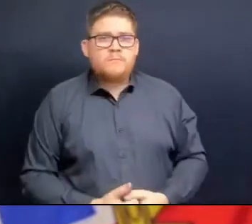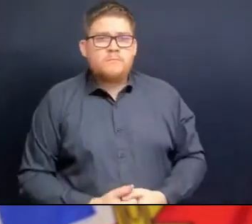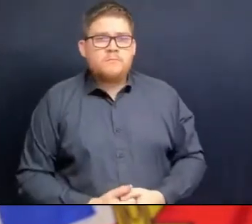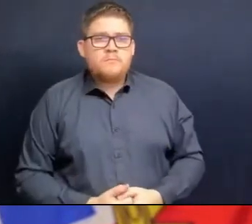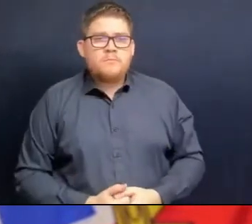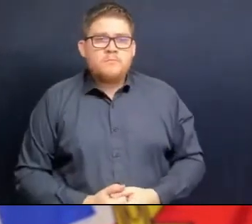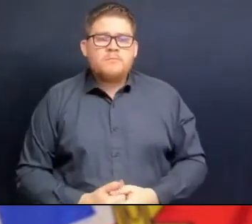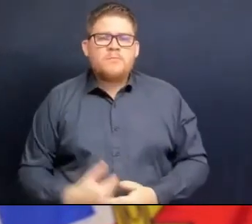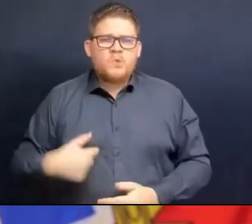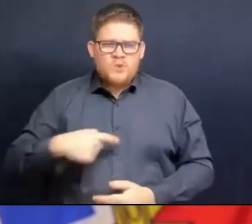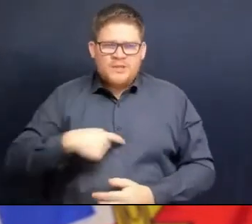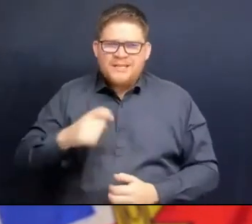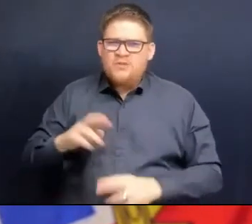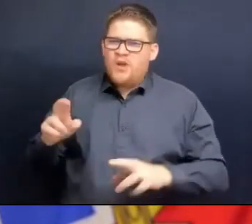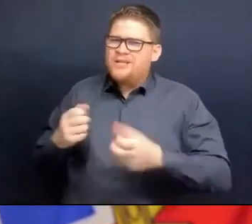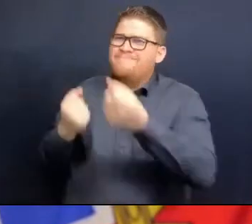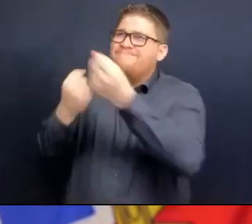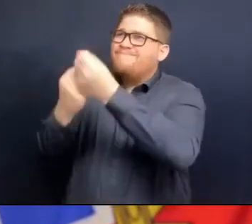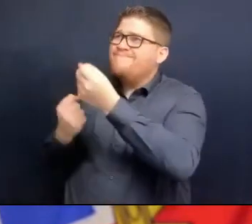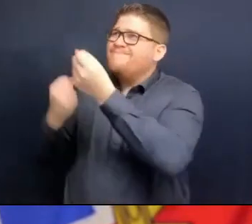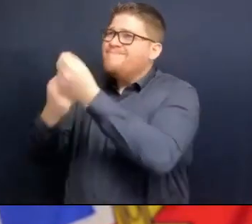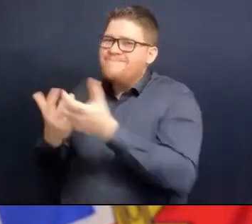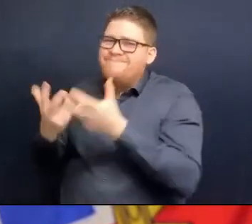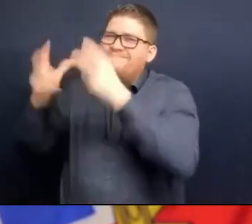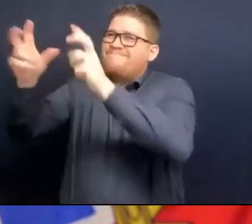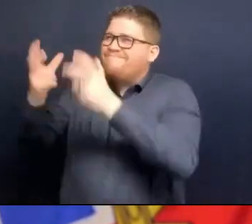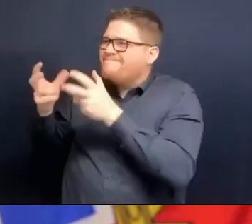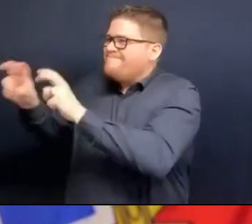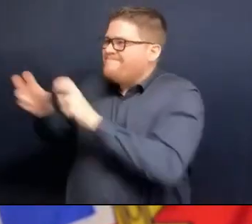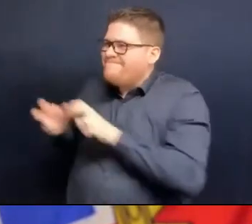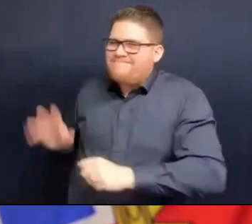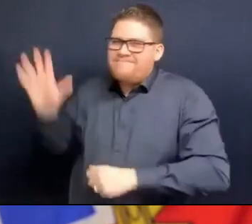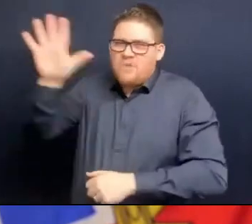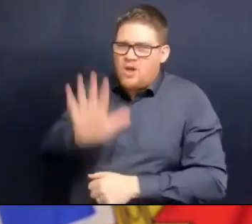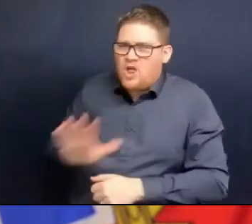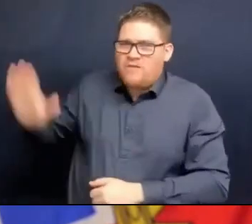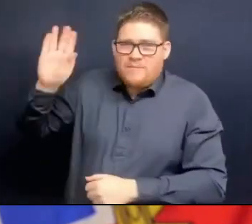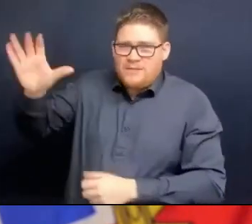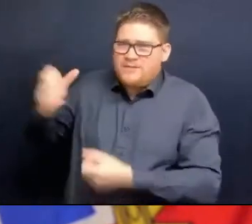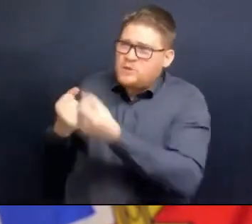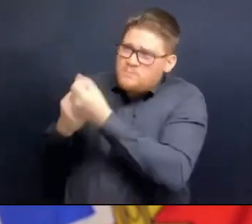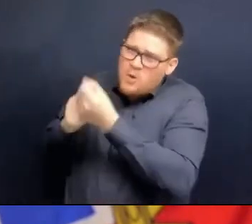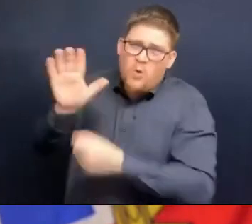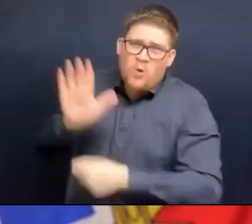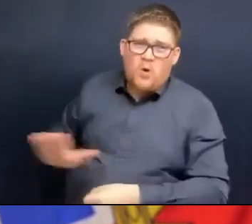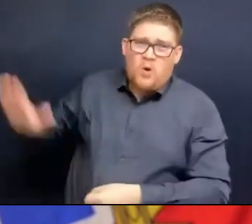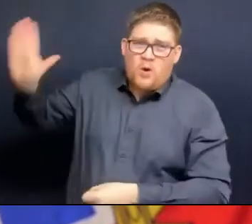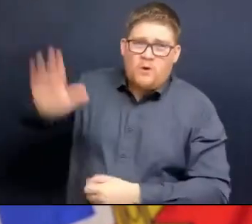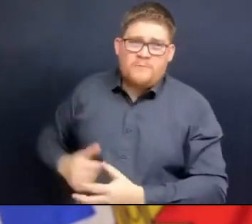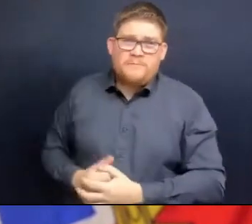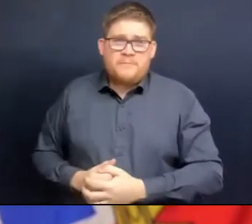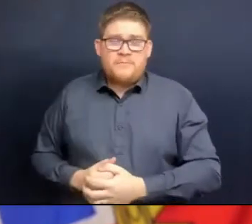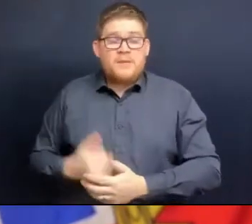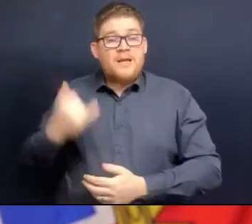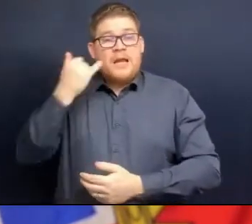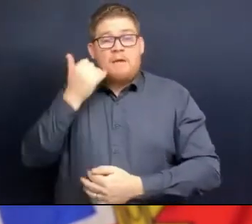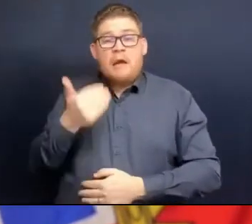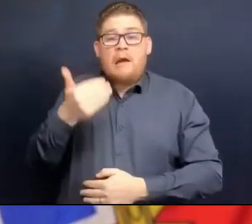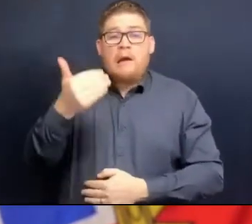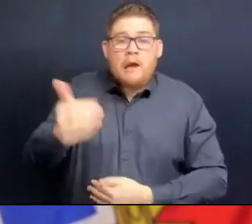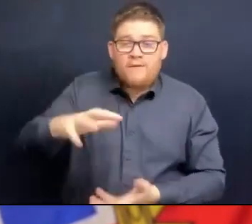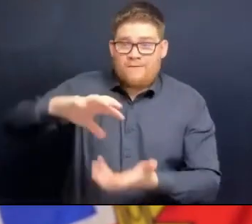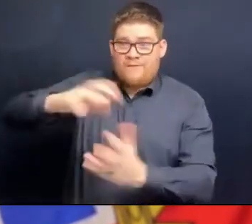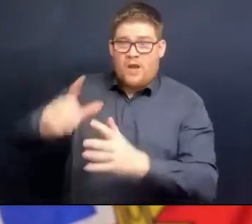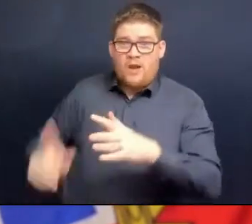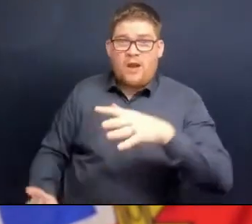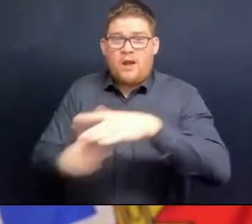ensure we're building up our healthcare system, increasing our capacity so that we have that surge capacity